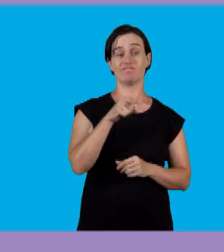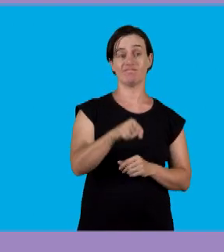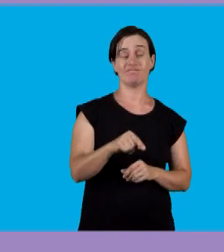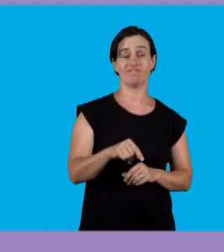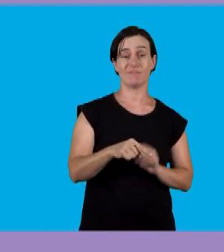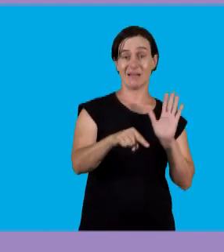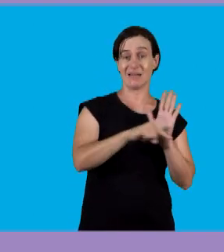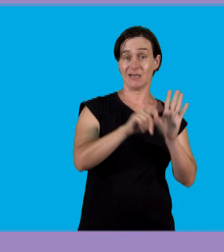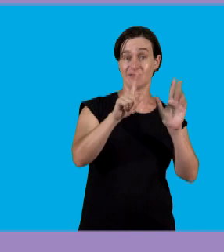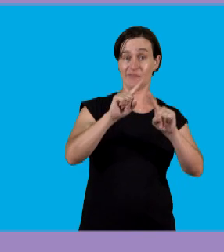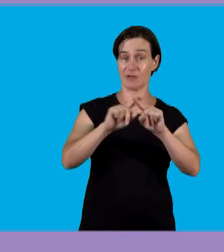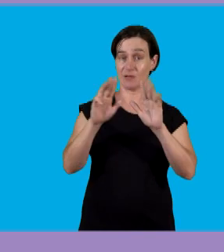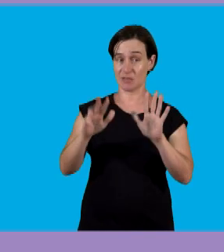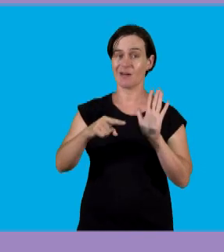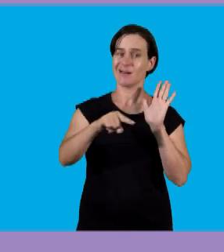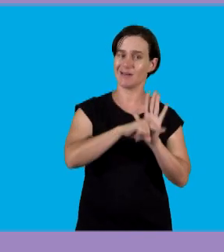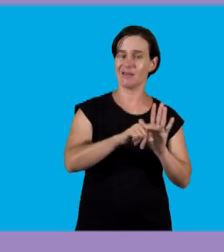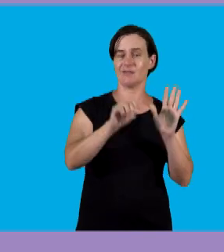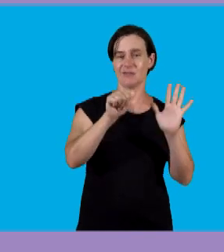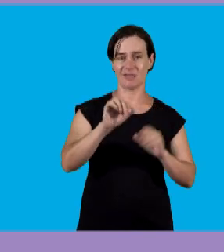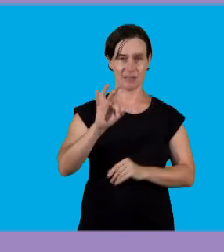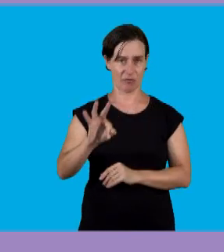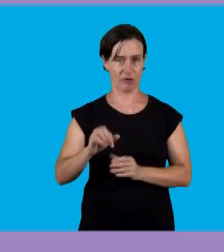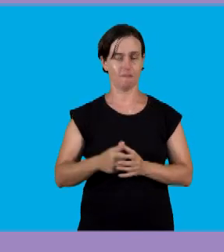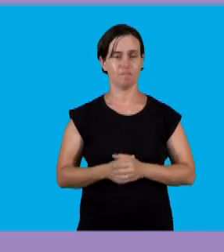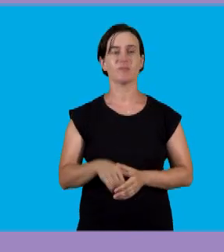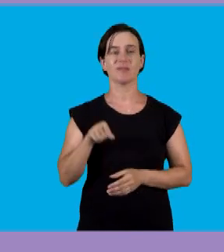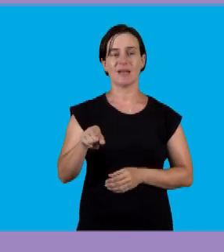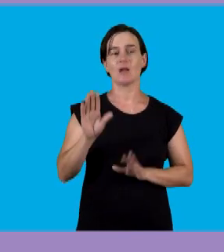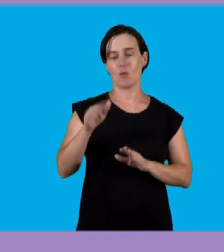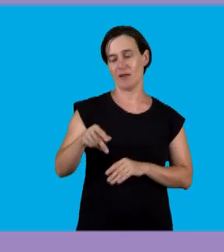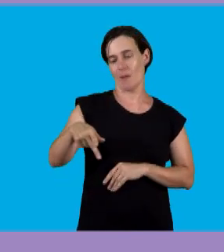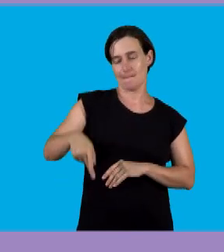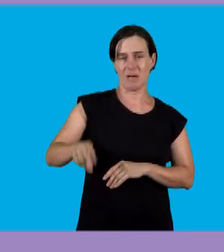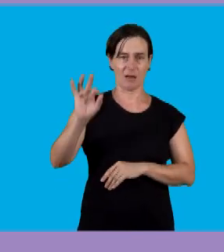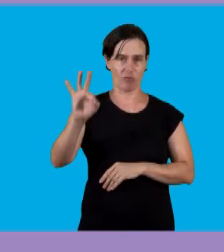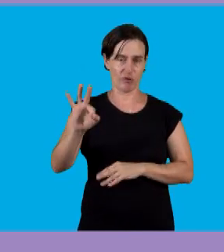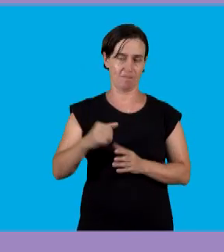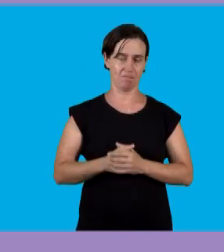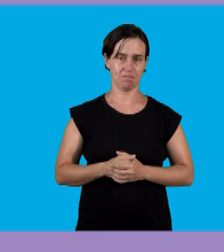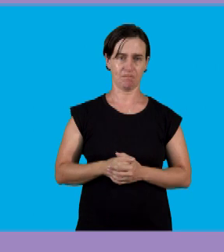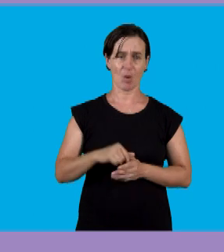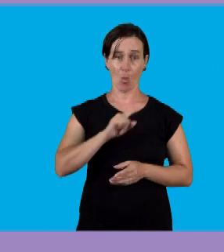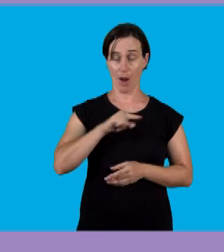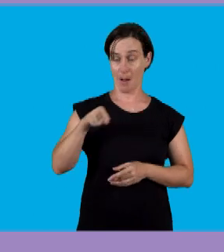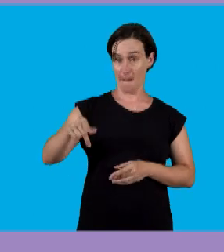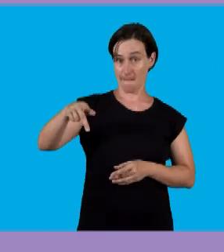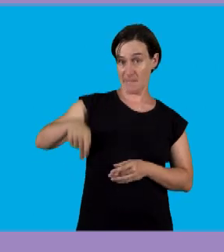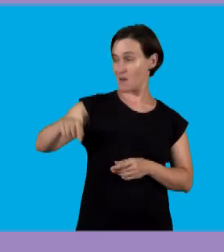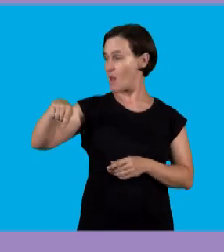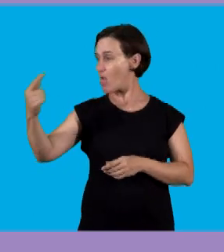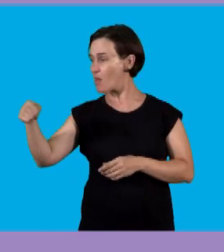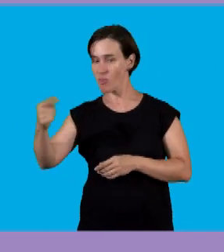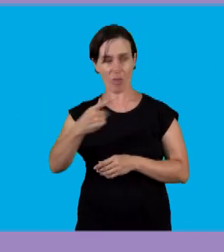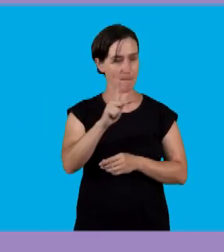have multiplied negative 7 and 9, and we are going to write the variable as it is because that variable has no